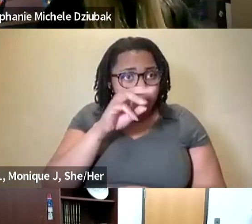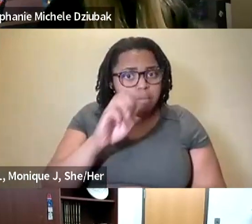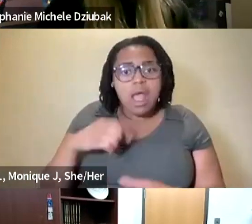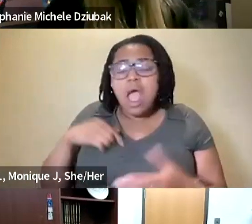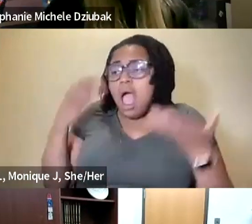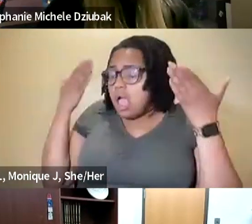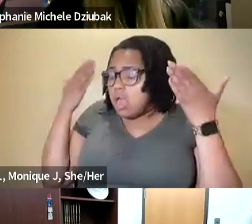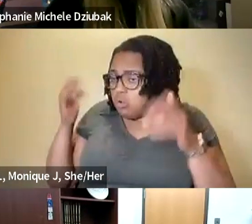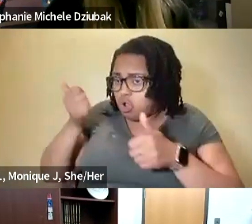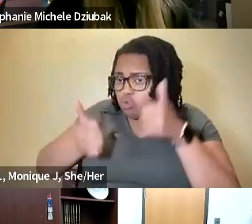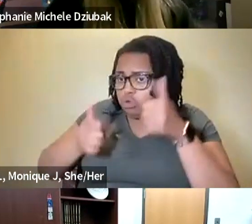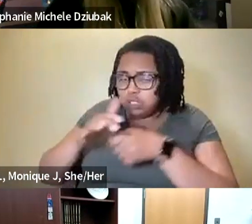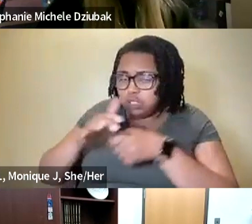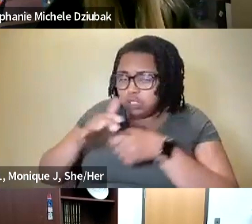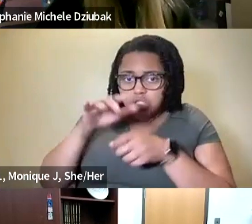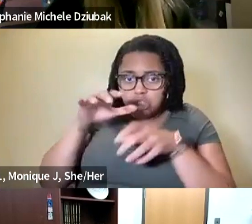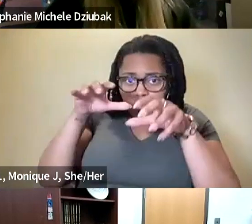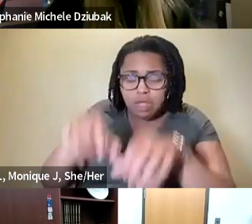secured, but